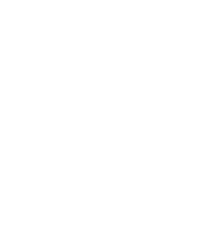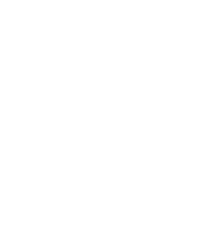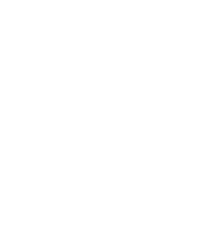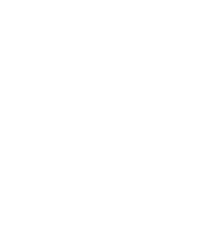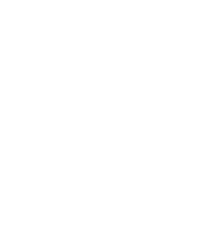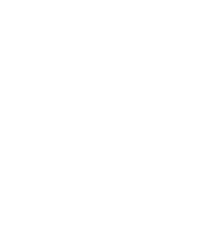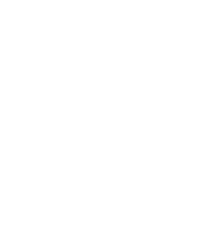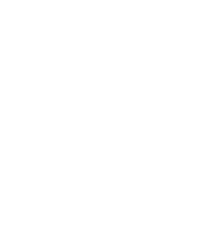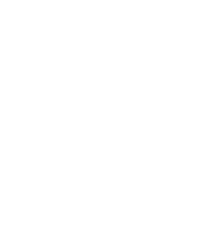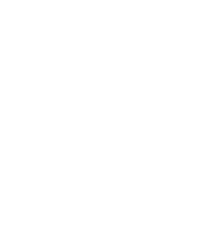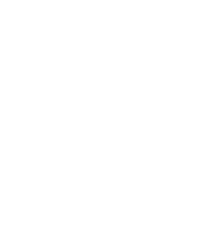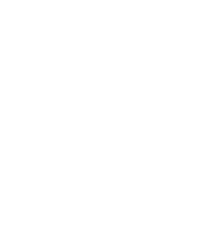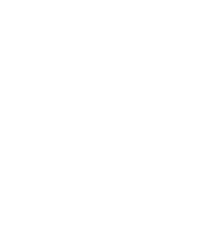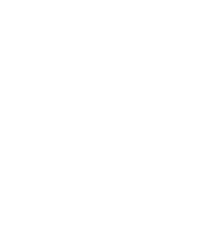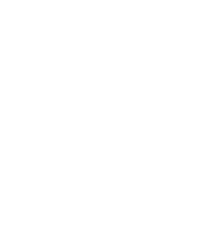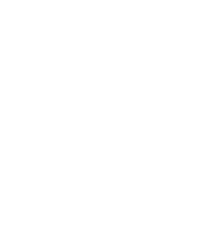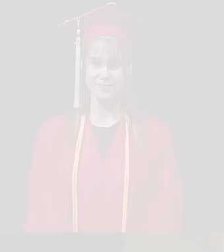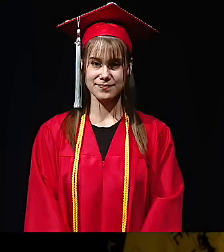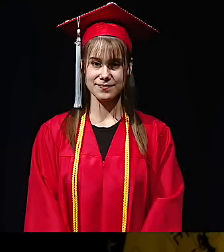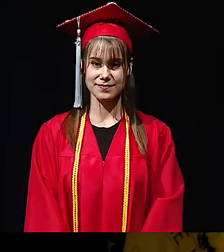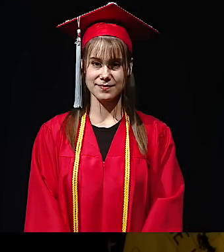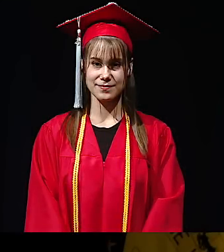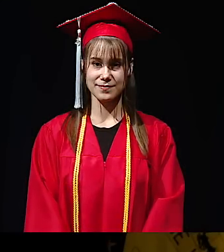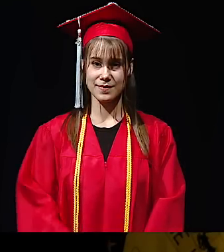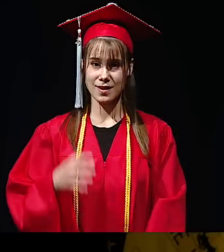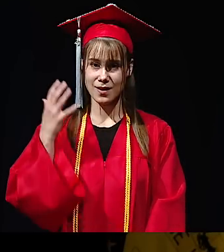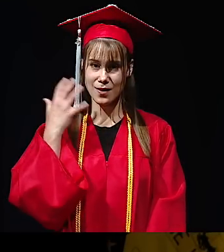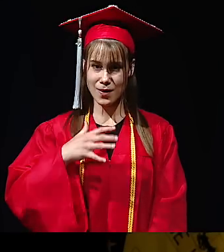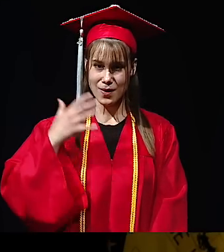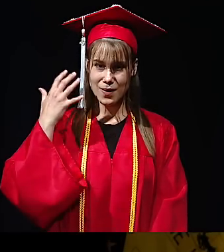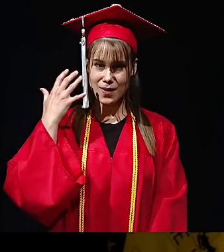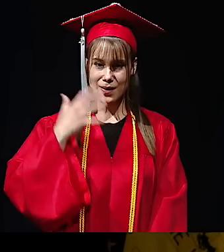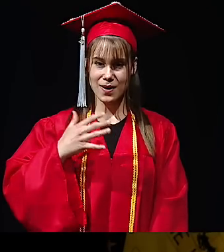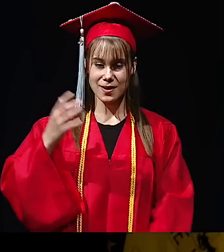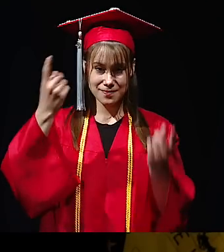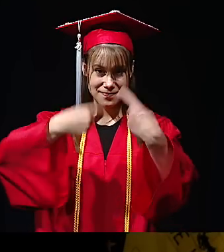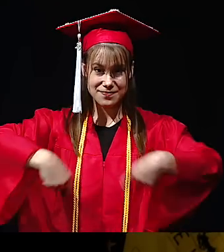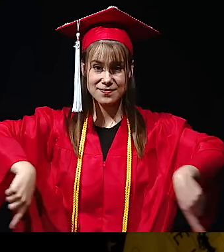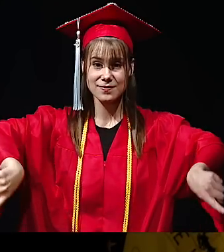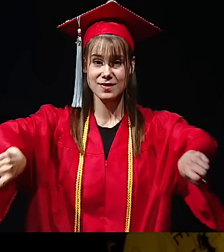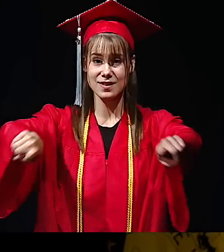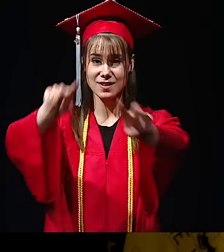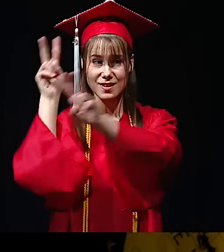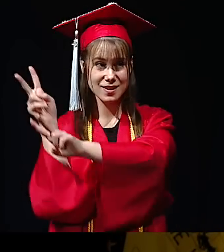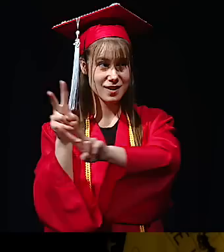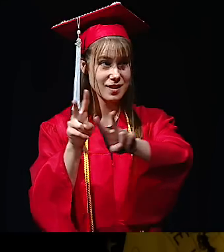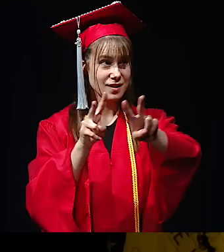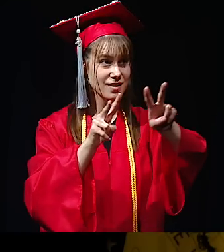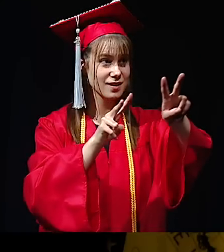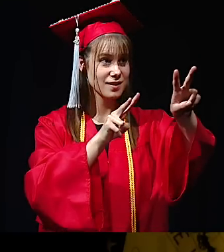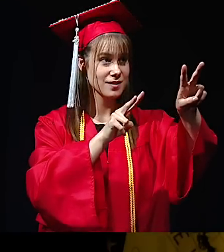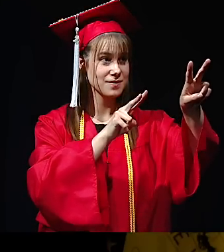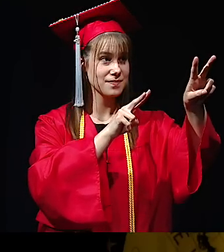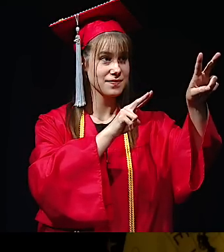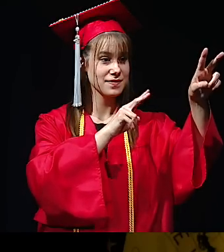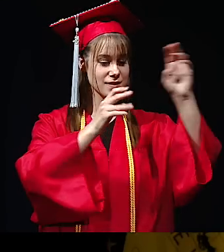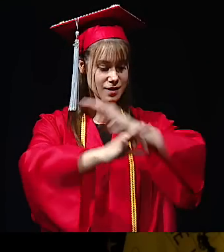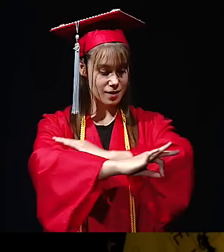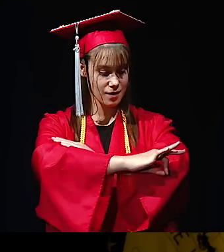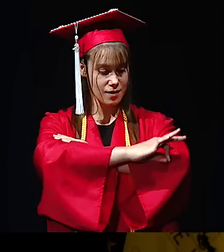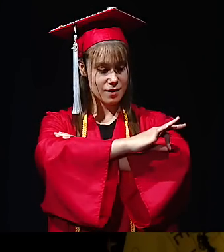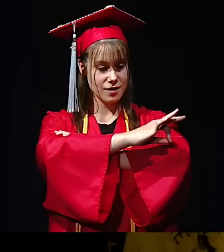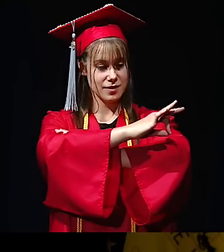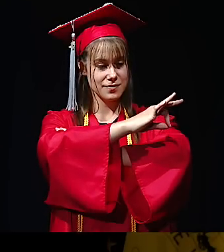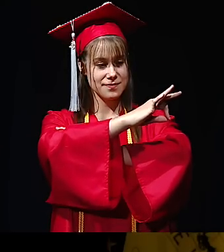2020 graduate Natalie Medeiros. Oh, say can you see by